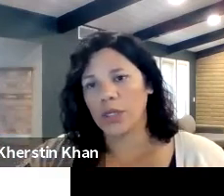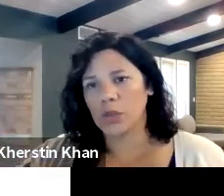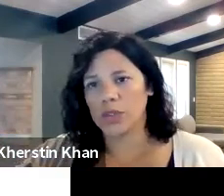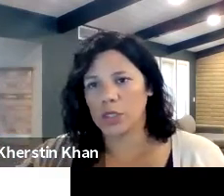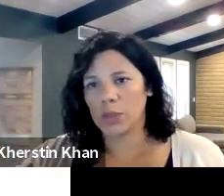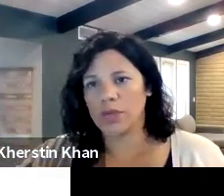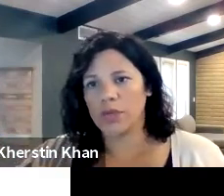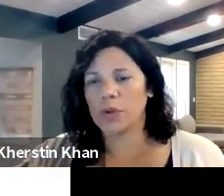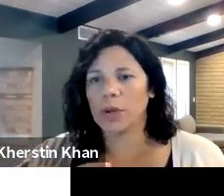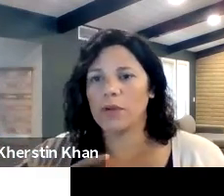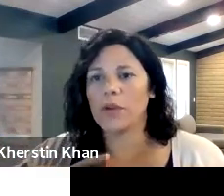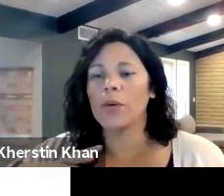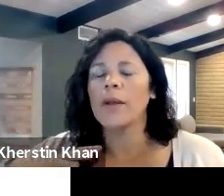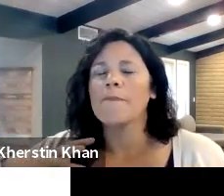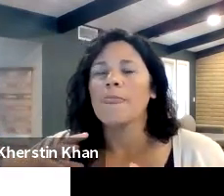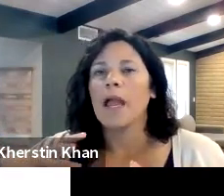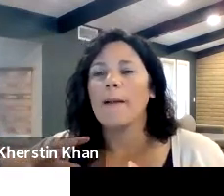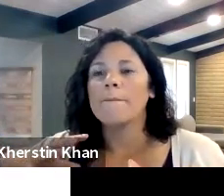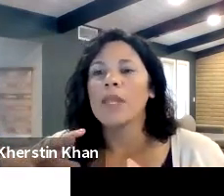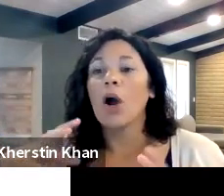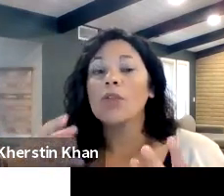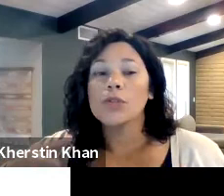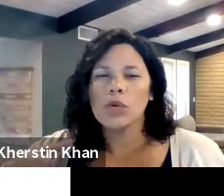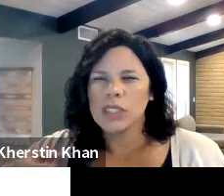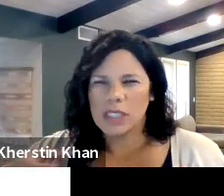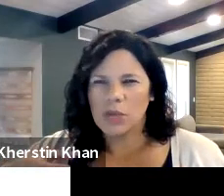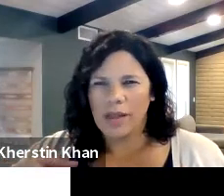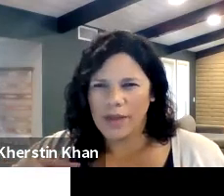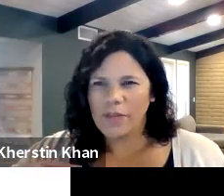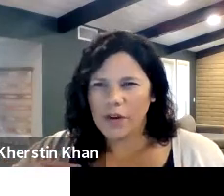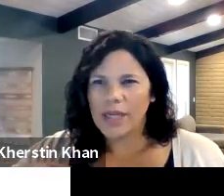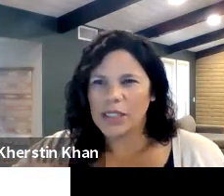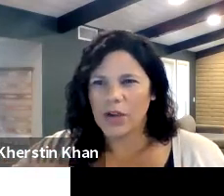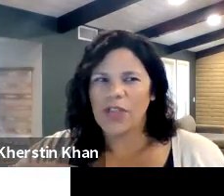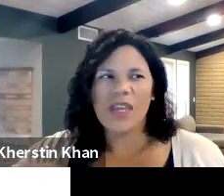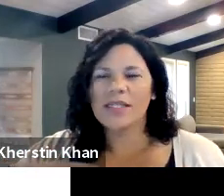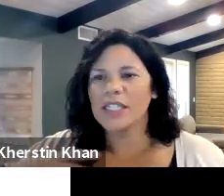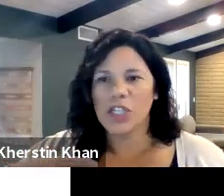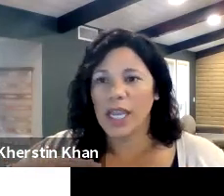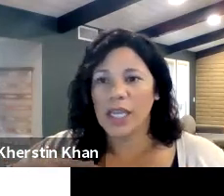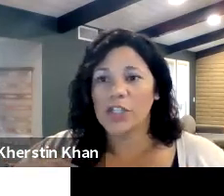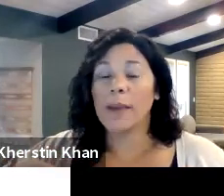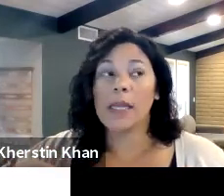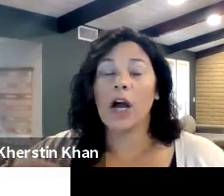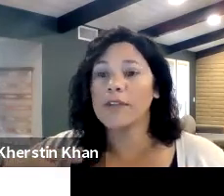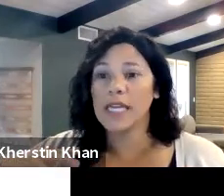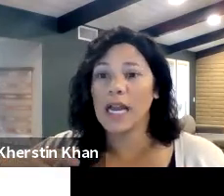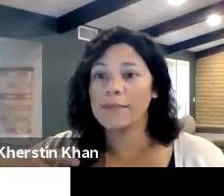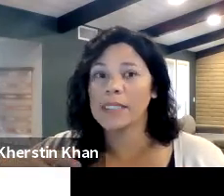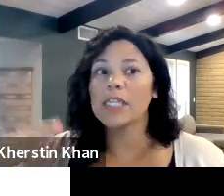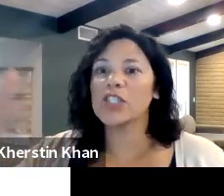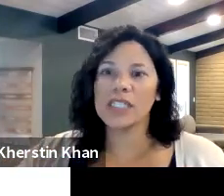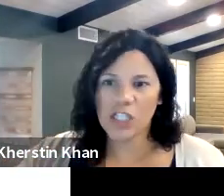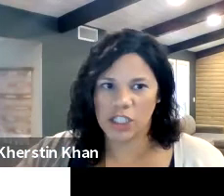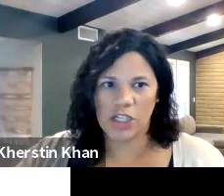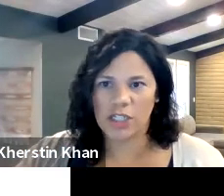we were working towards in our previous program review? Are those goals still relevant for us? Are there things that changed? I mean,